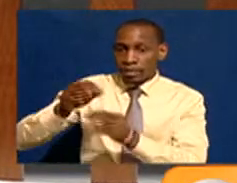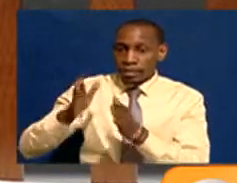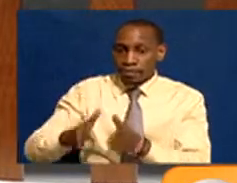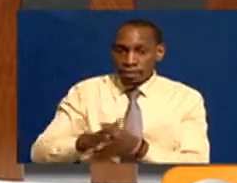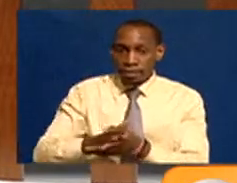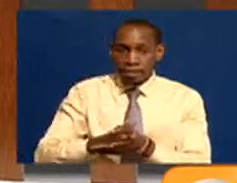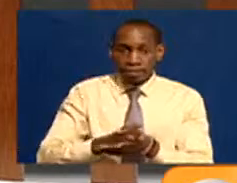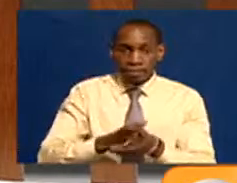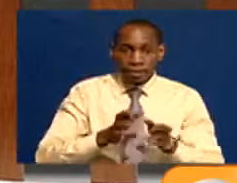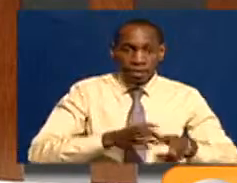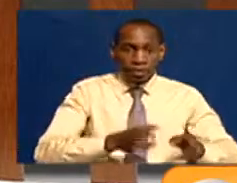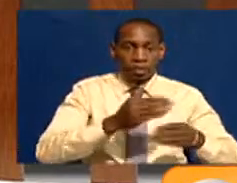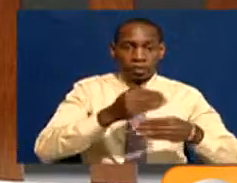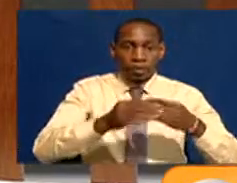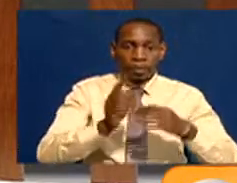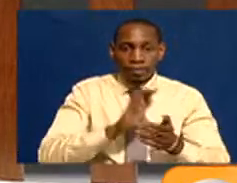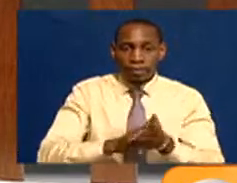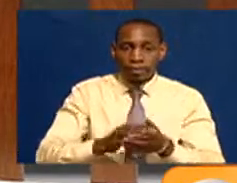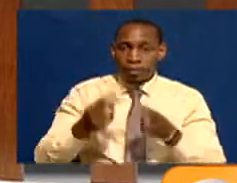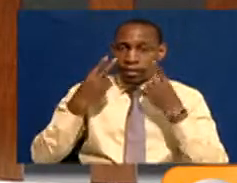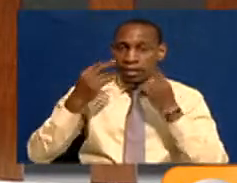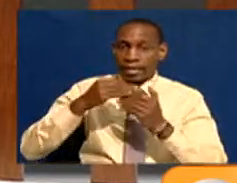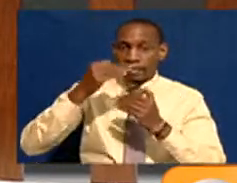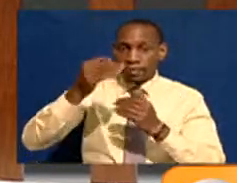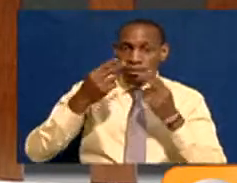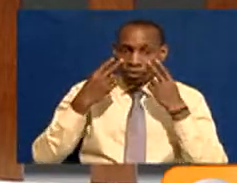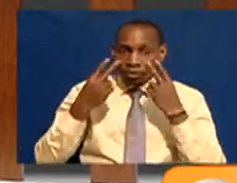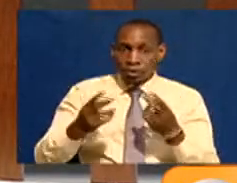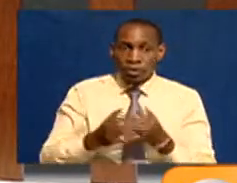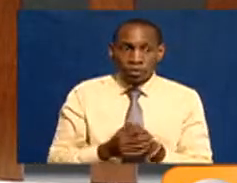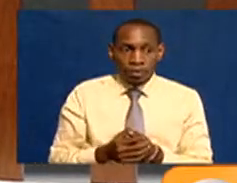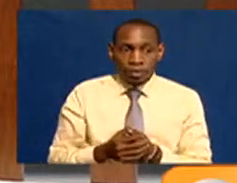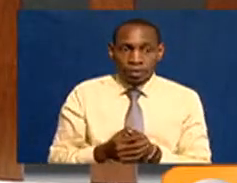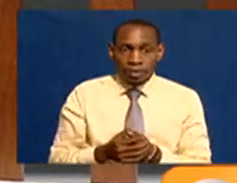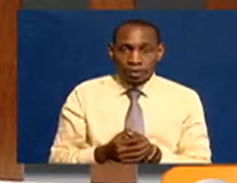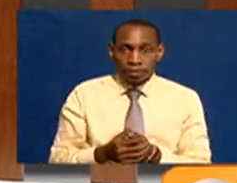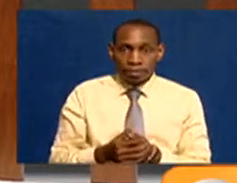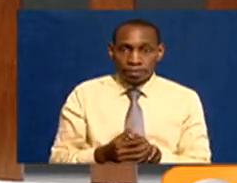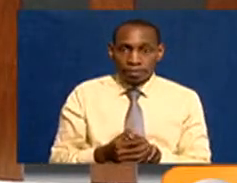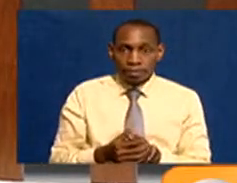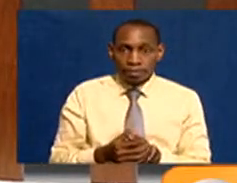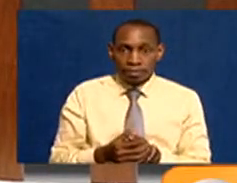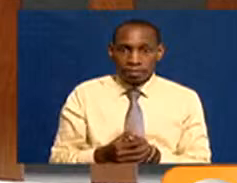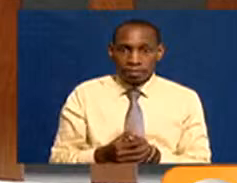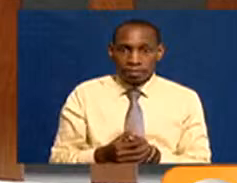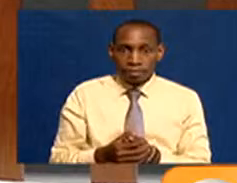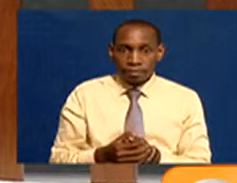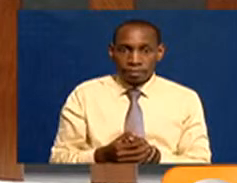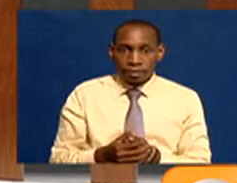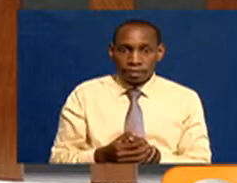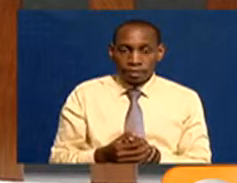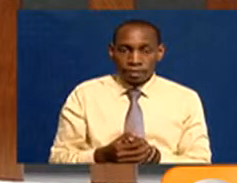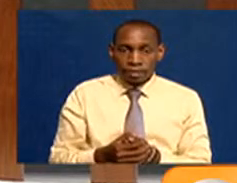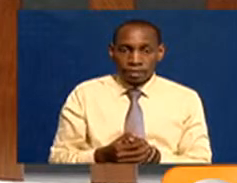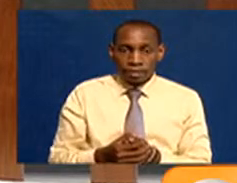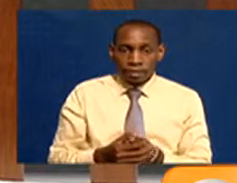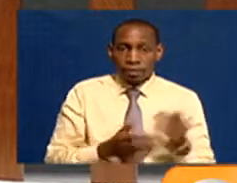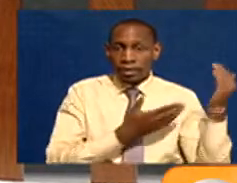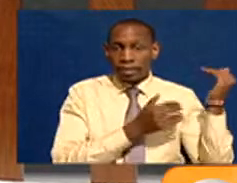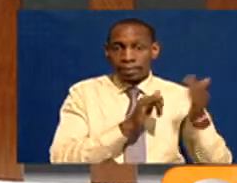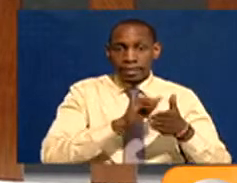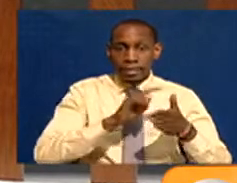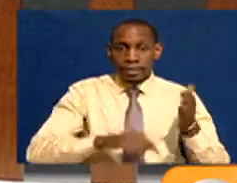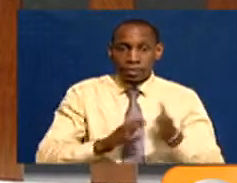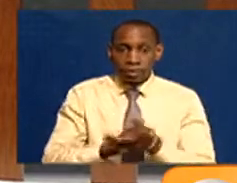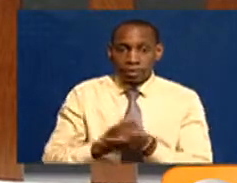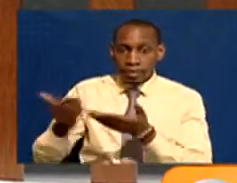our roads project going forward. You can see the level of indebtedness that we have in the road sector. What are going forward? You can expect that I'm going